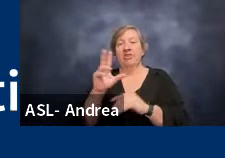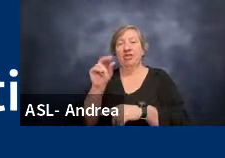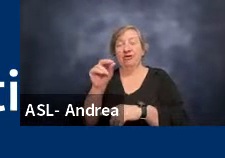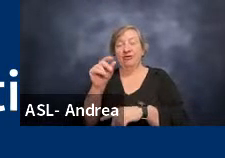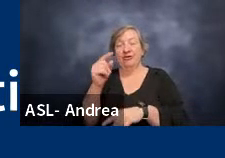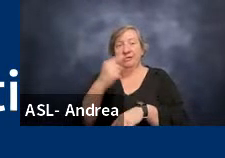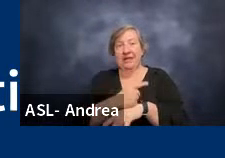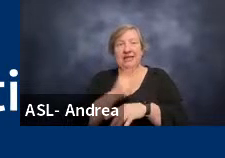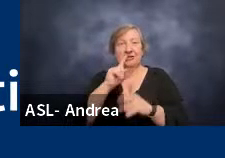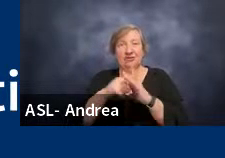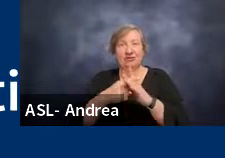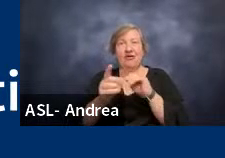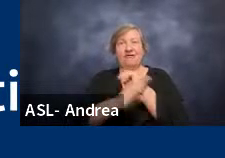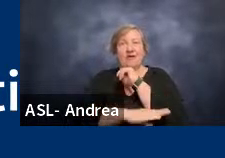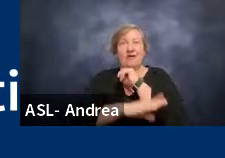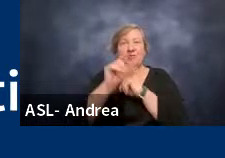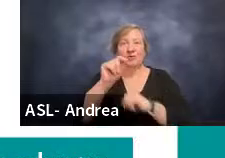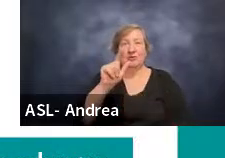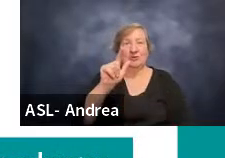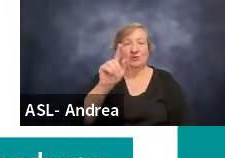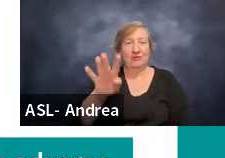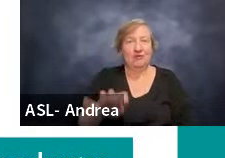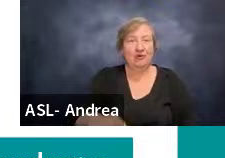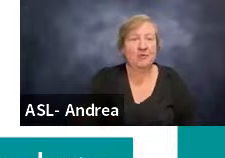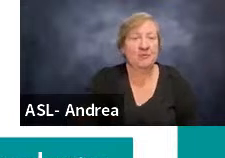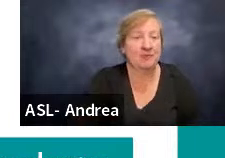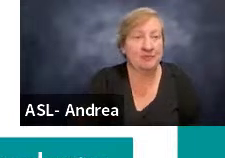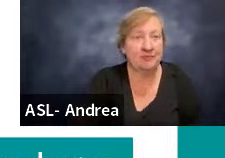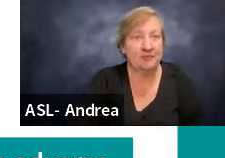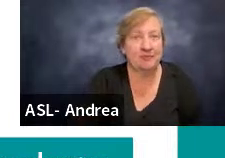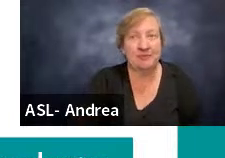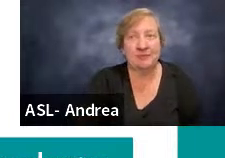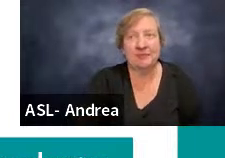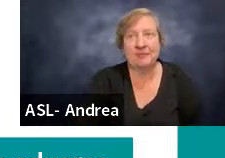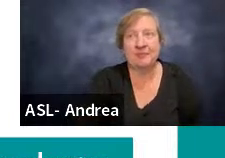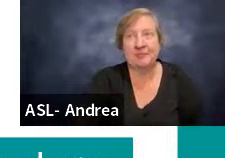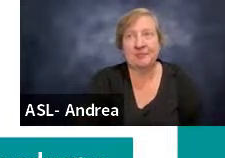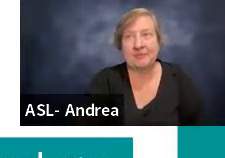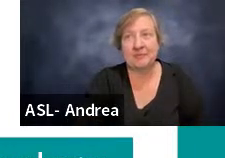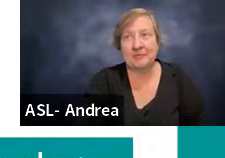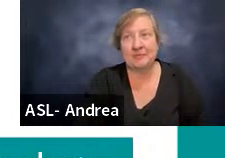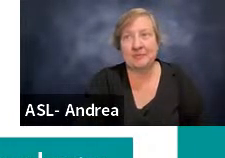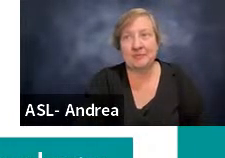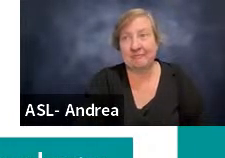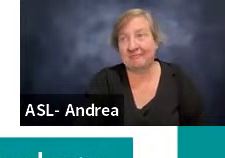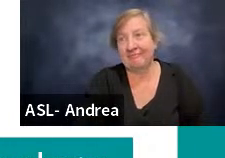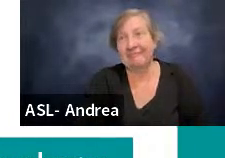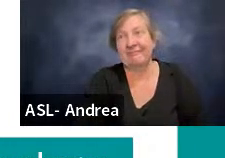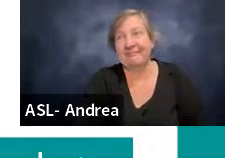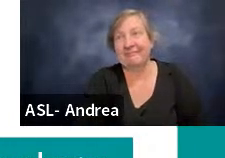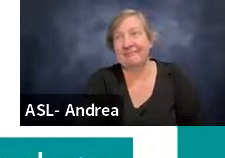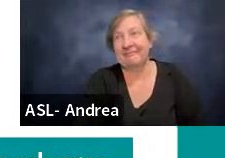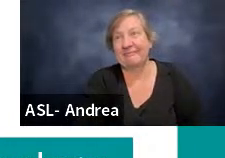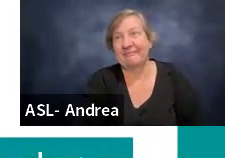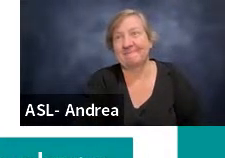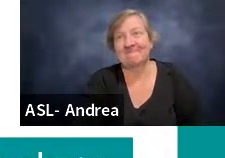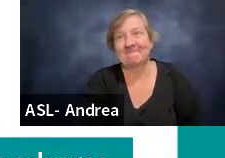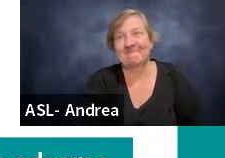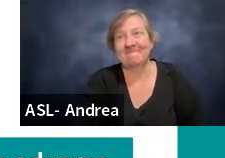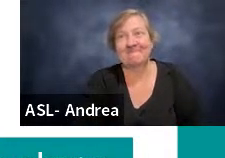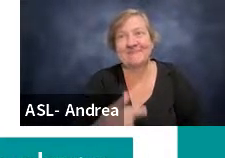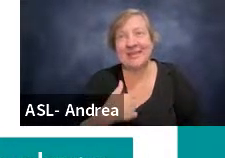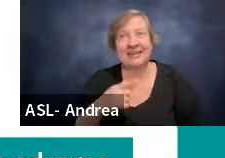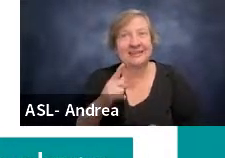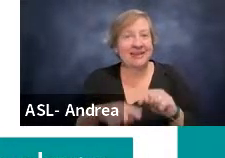2024. Slide, please. So Section 106 is a procedural law